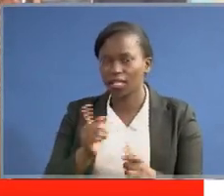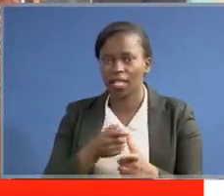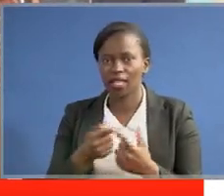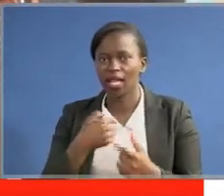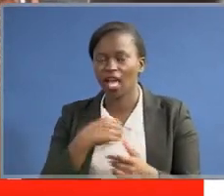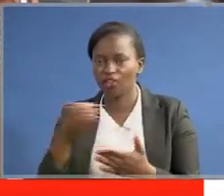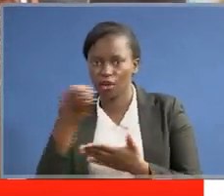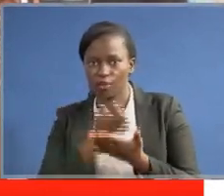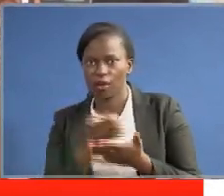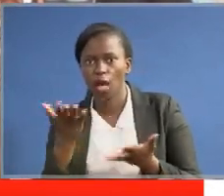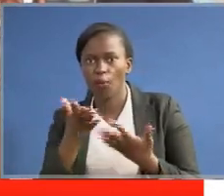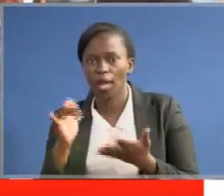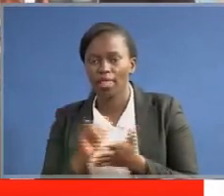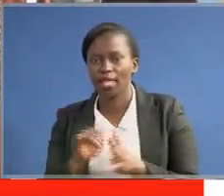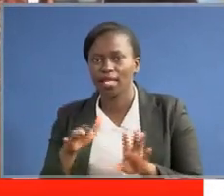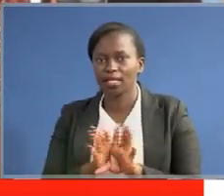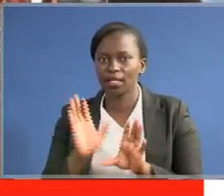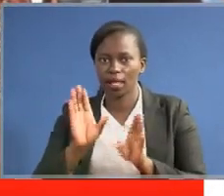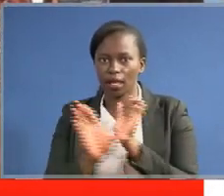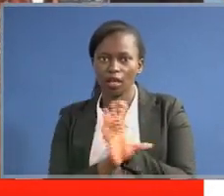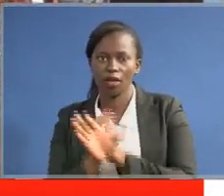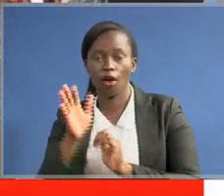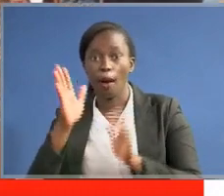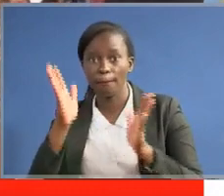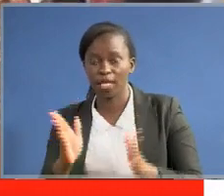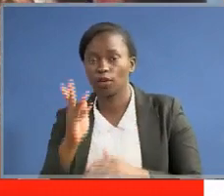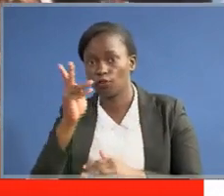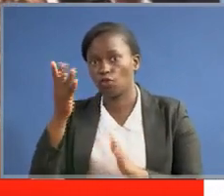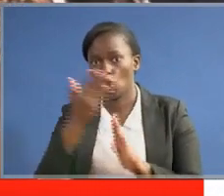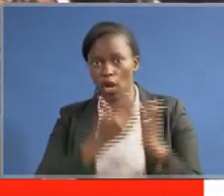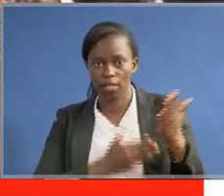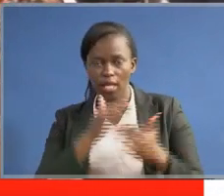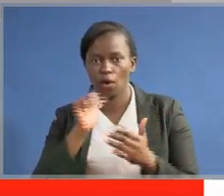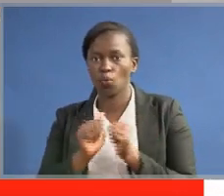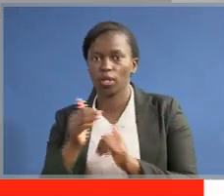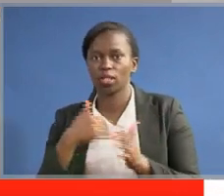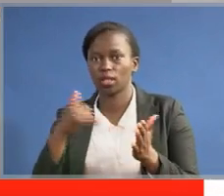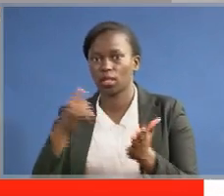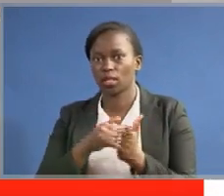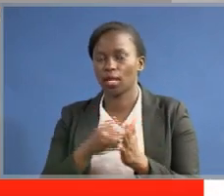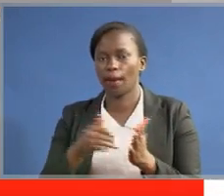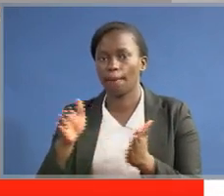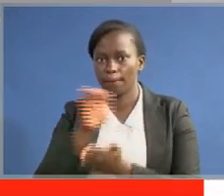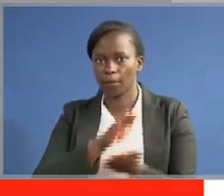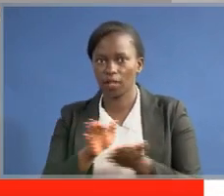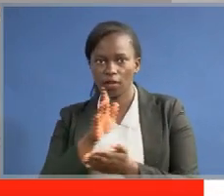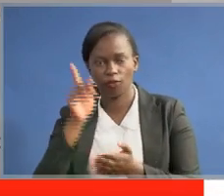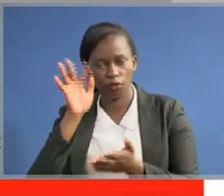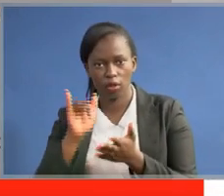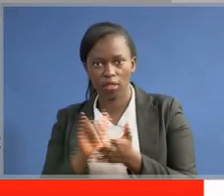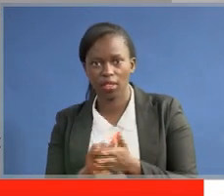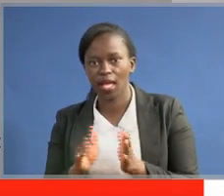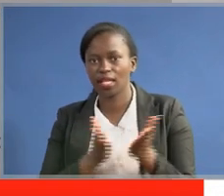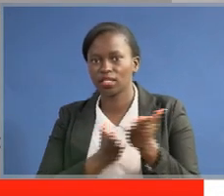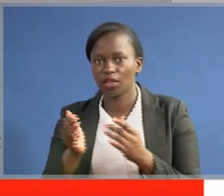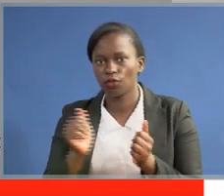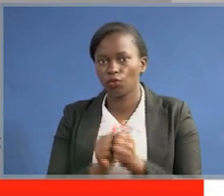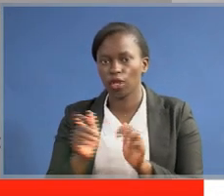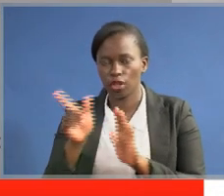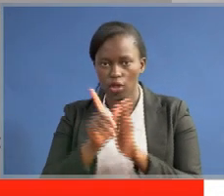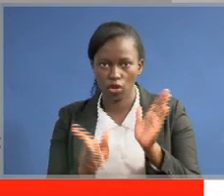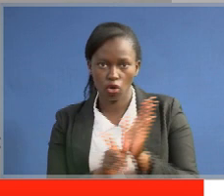plan that are in line with the country's Big Four agenda. They include minimizing post-harvest losses, which stand